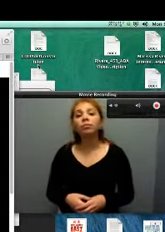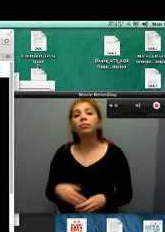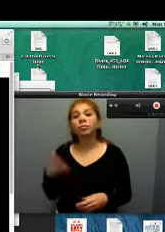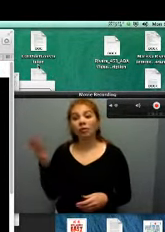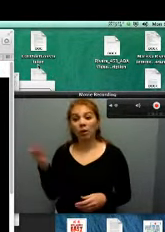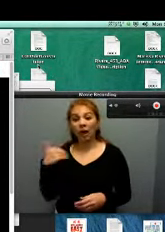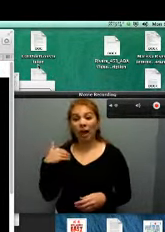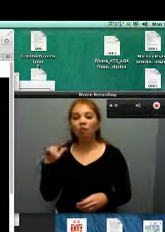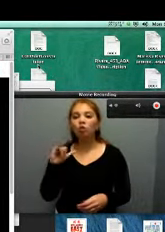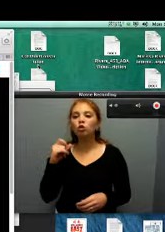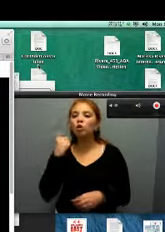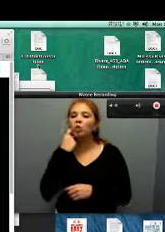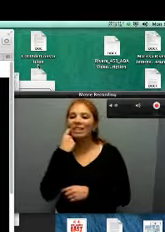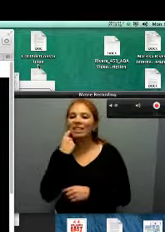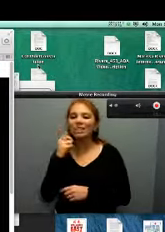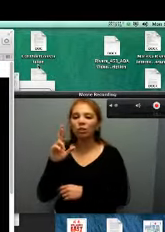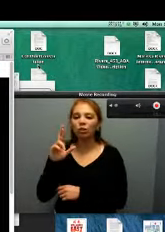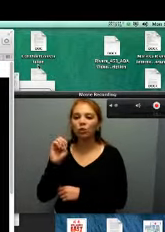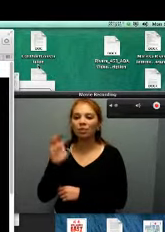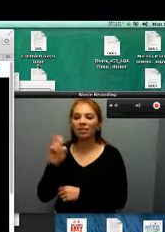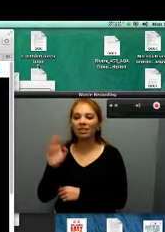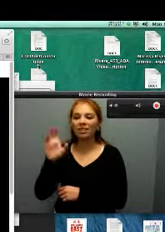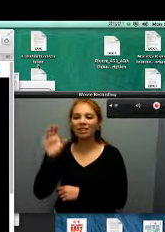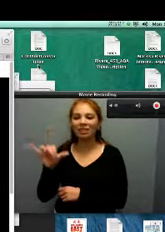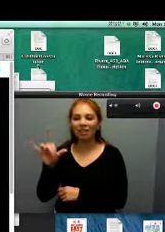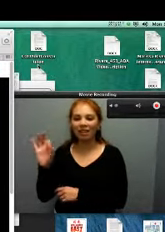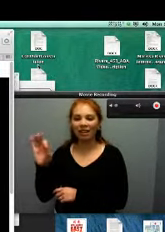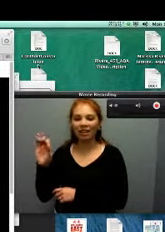We have the recency effect.